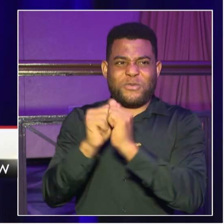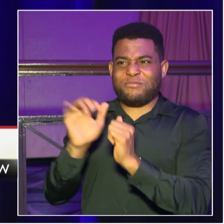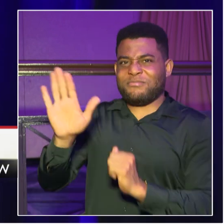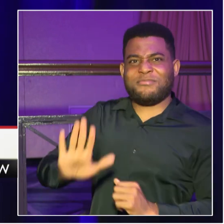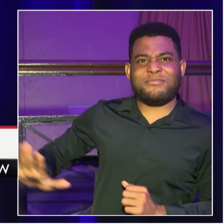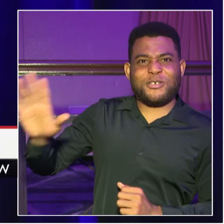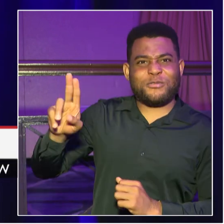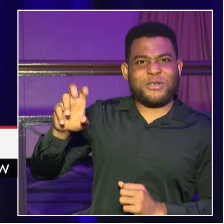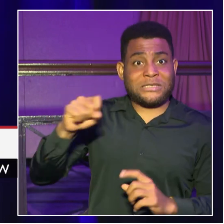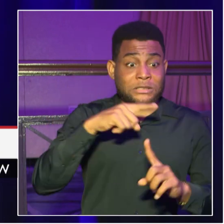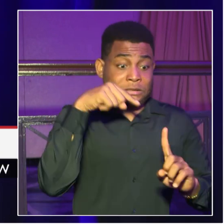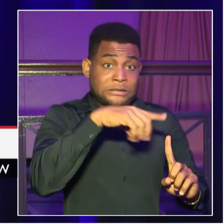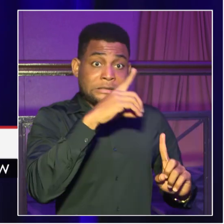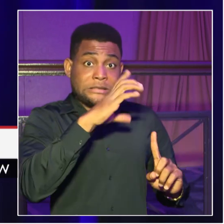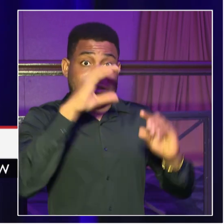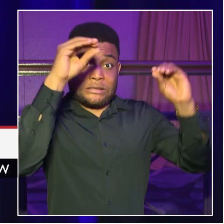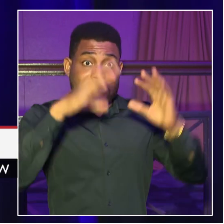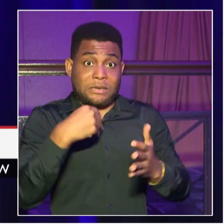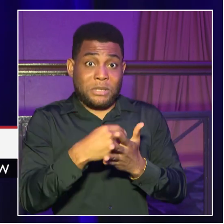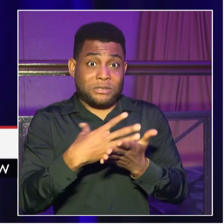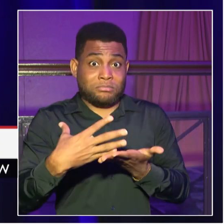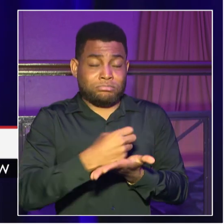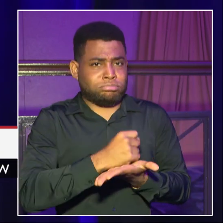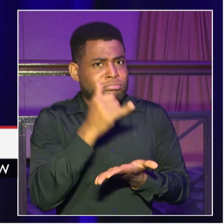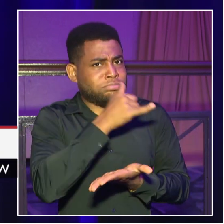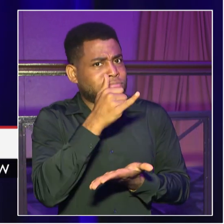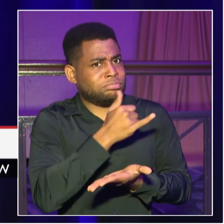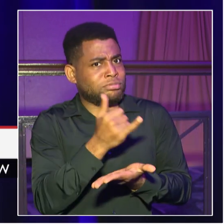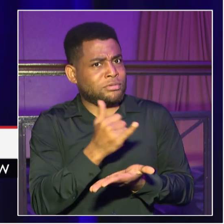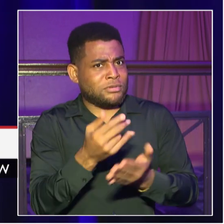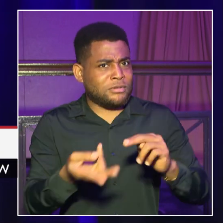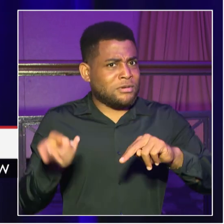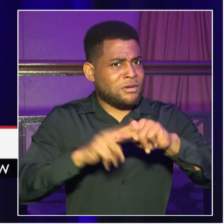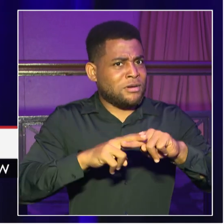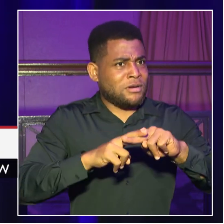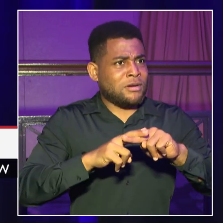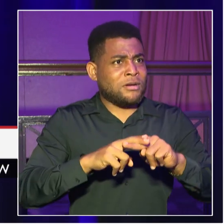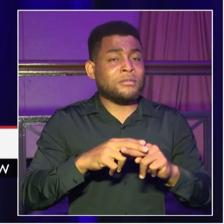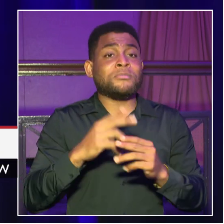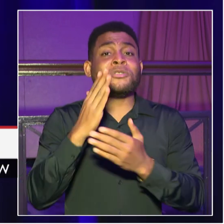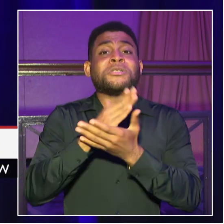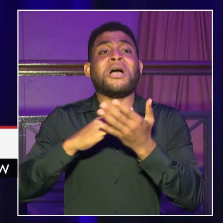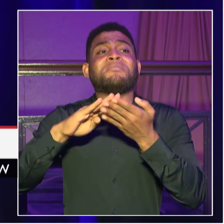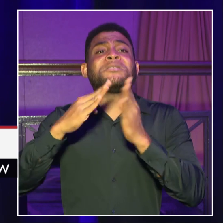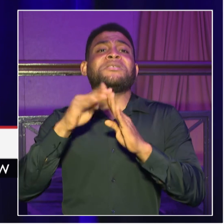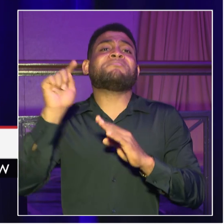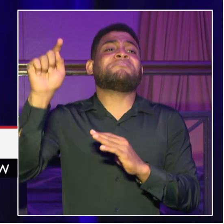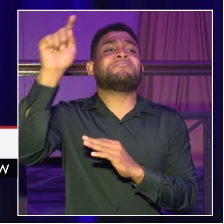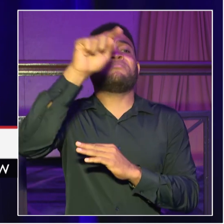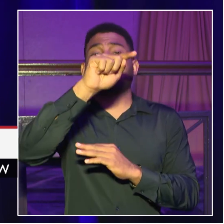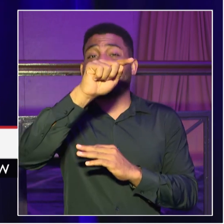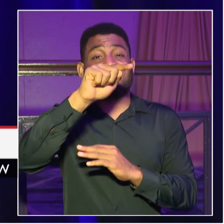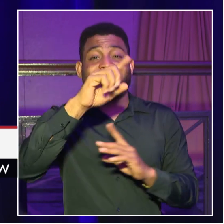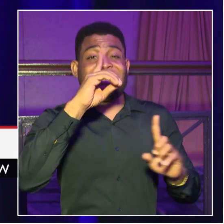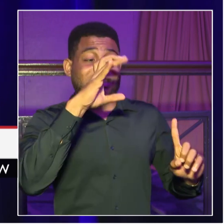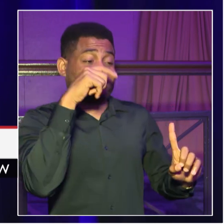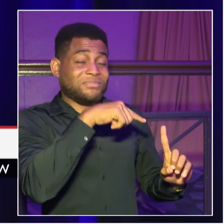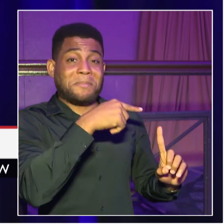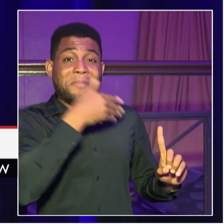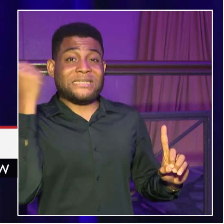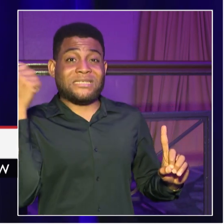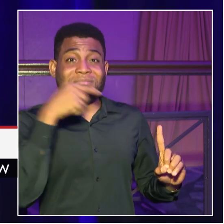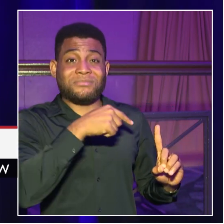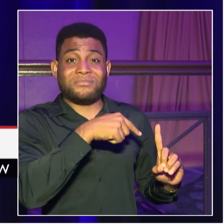faster than any urban school district. I mention that to say our taxpayers, you among them, have decided